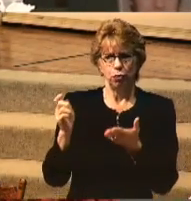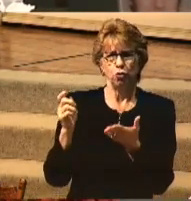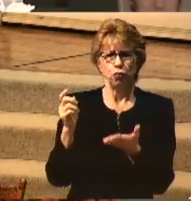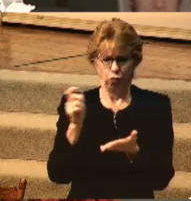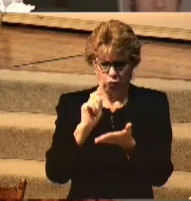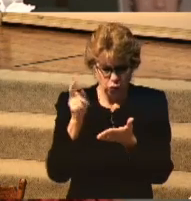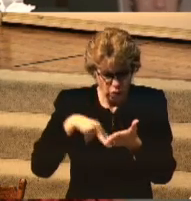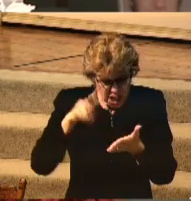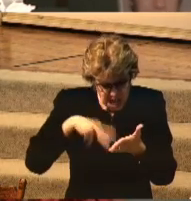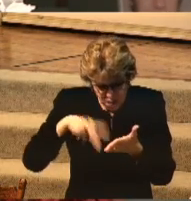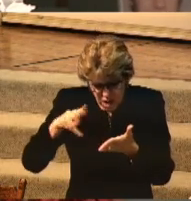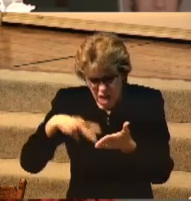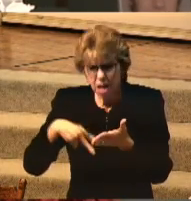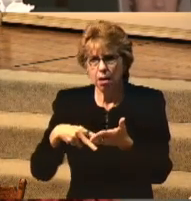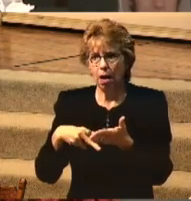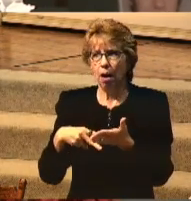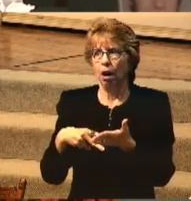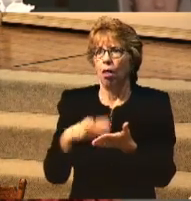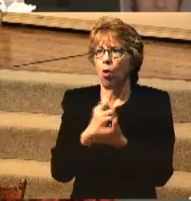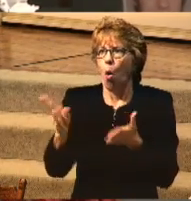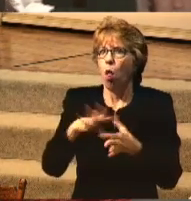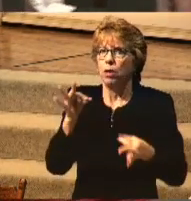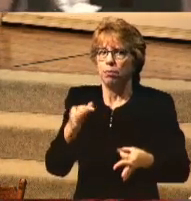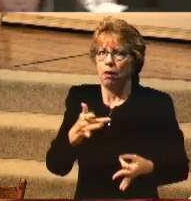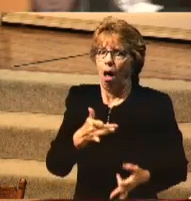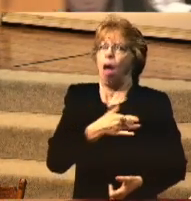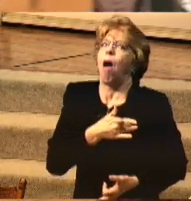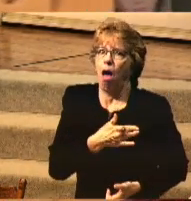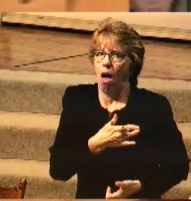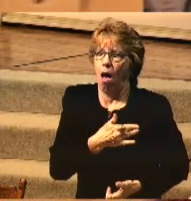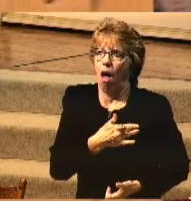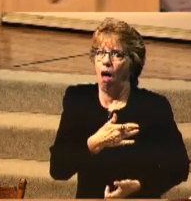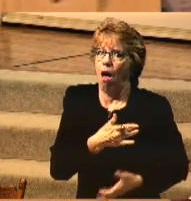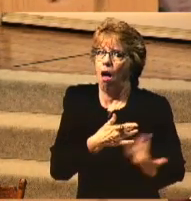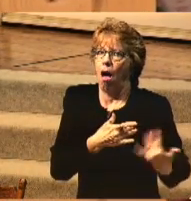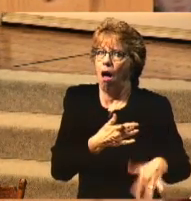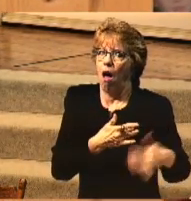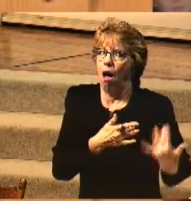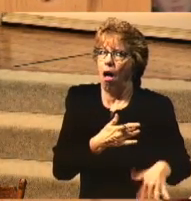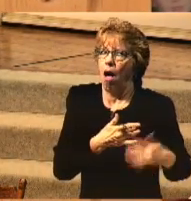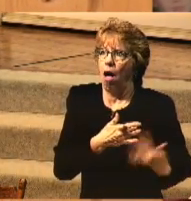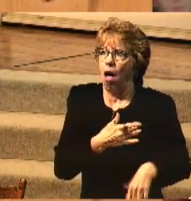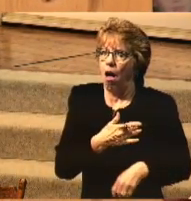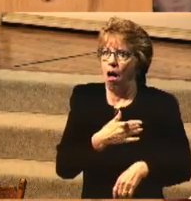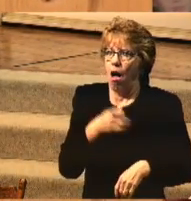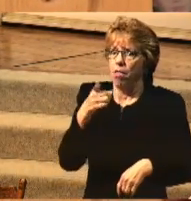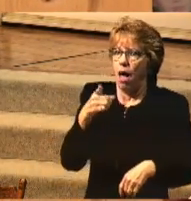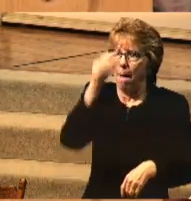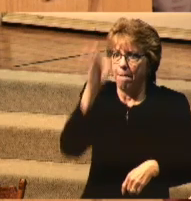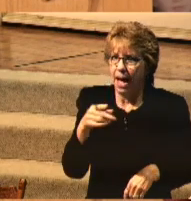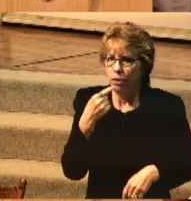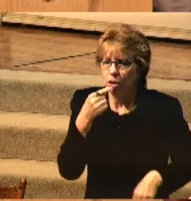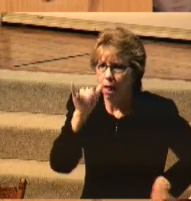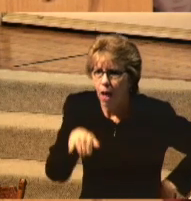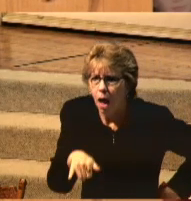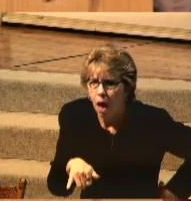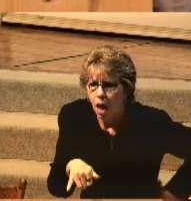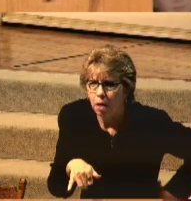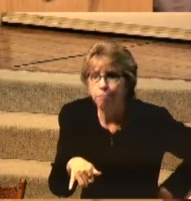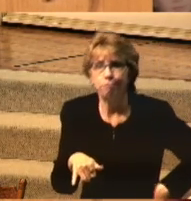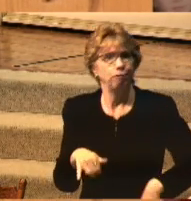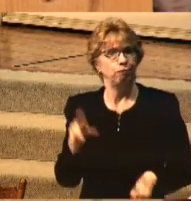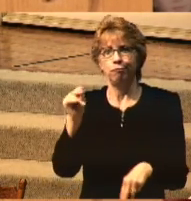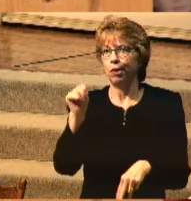in my heart will tell me something else in my heart that I might have thought he said it, but he in fact did